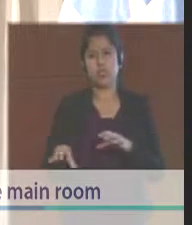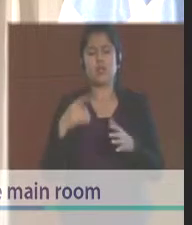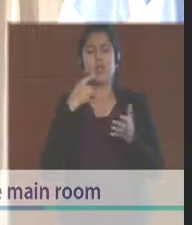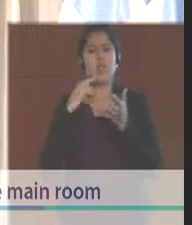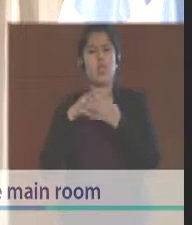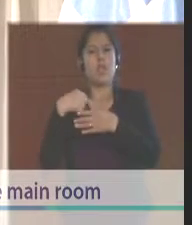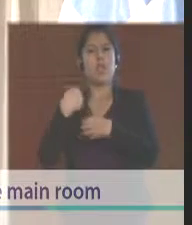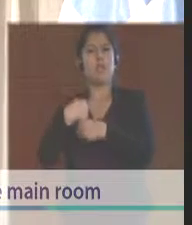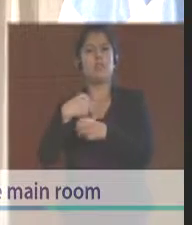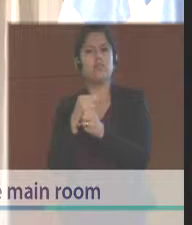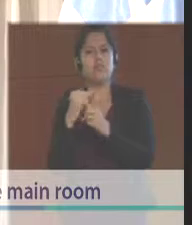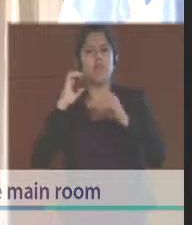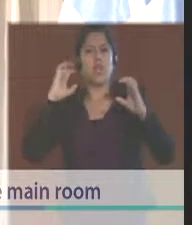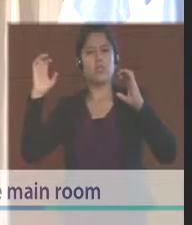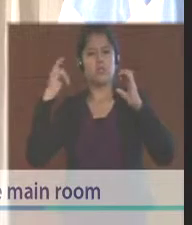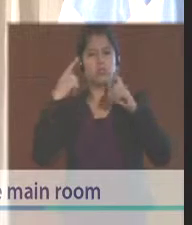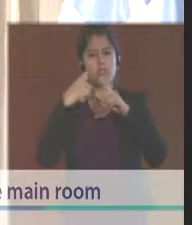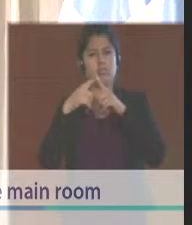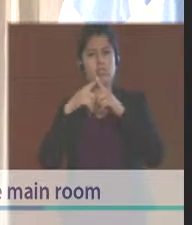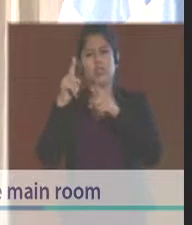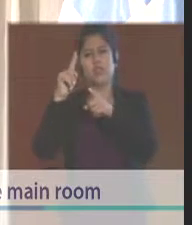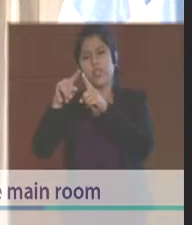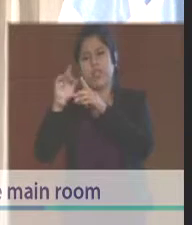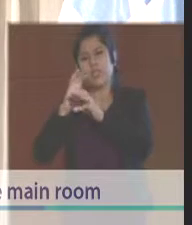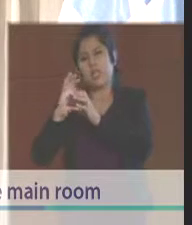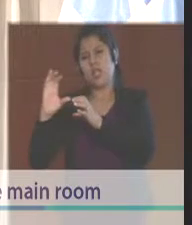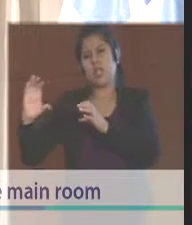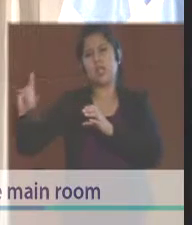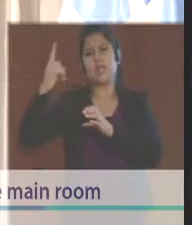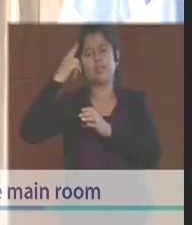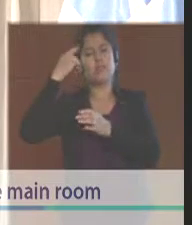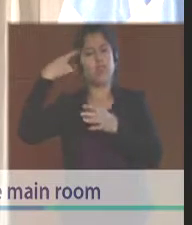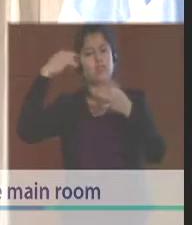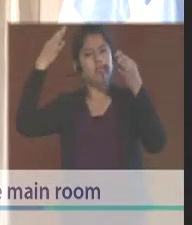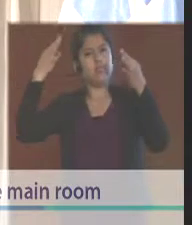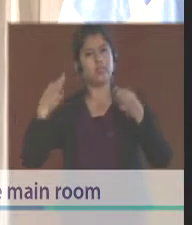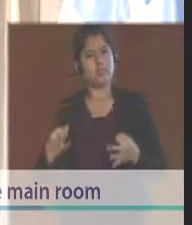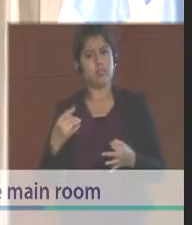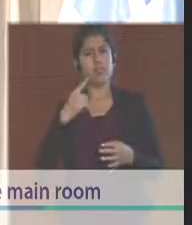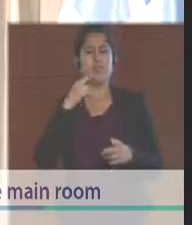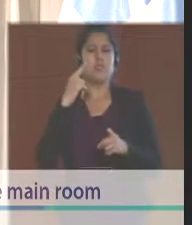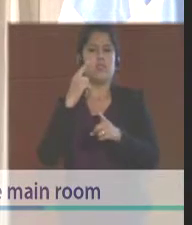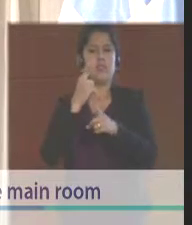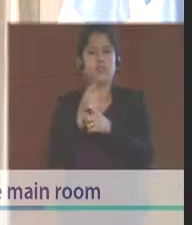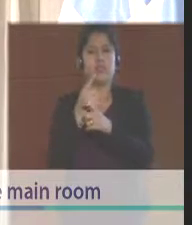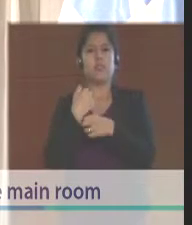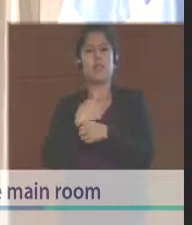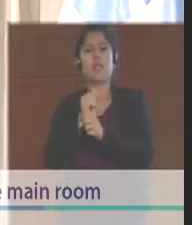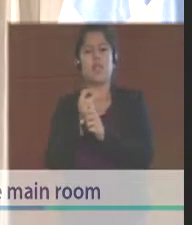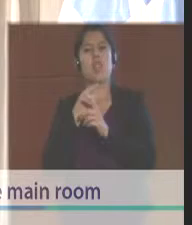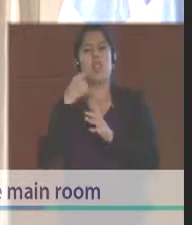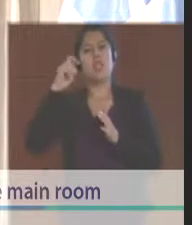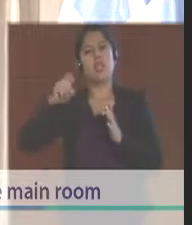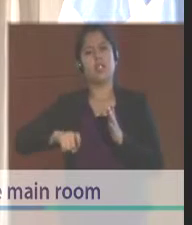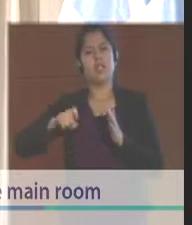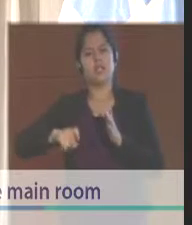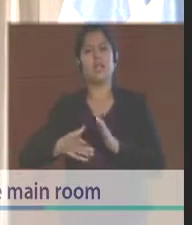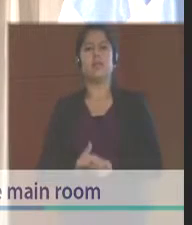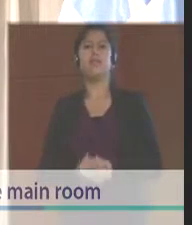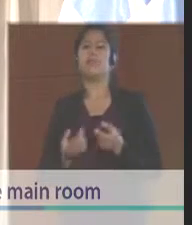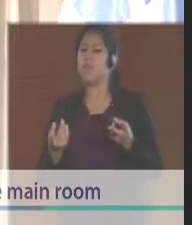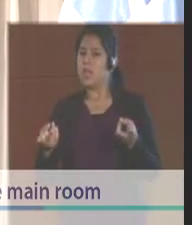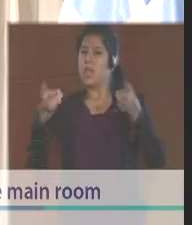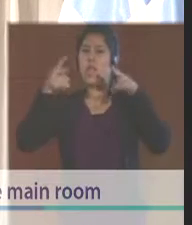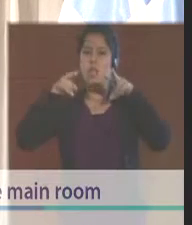difficulted coordinated actions with the with the necessary